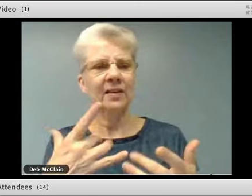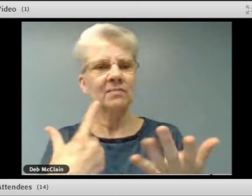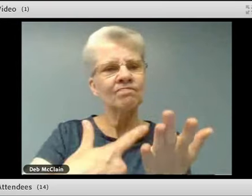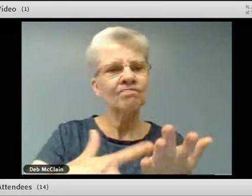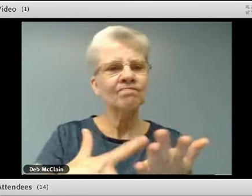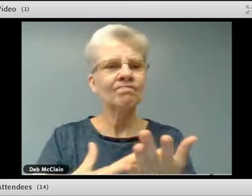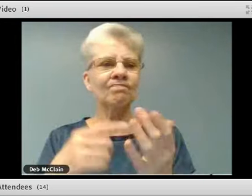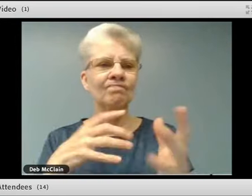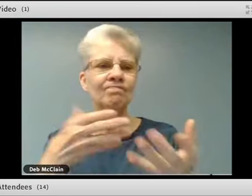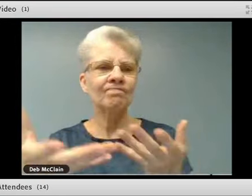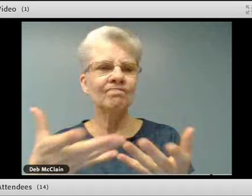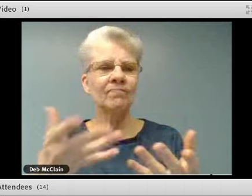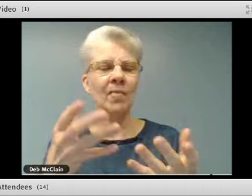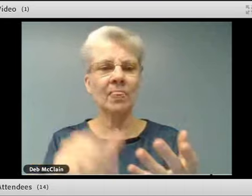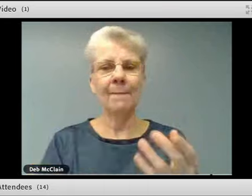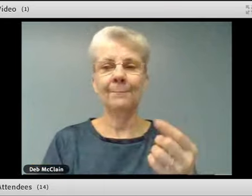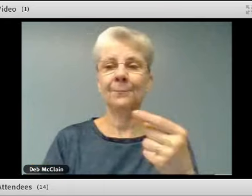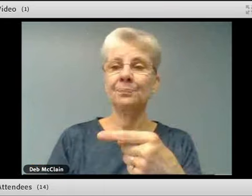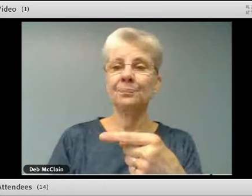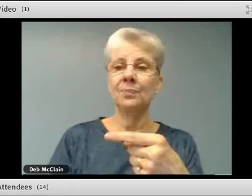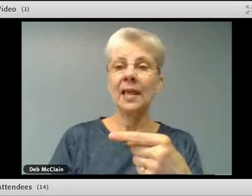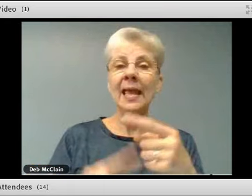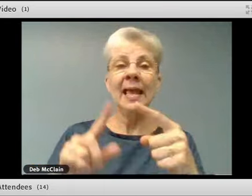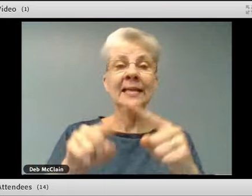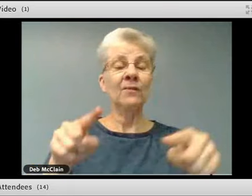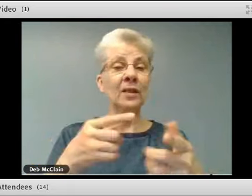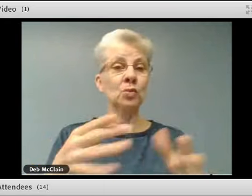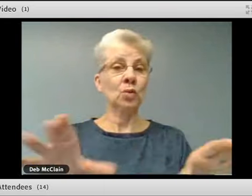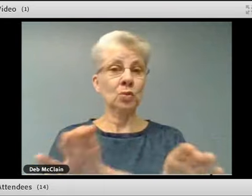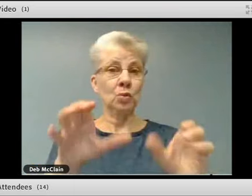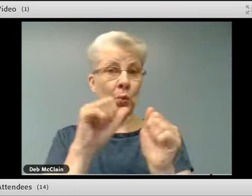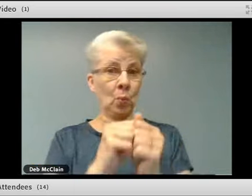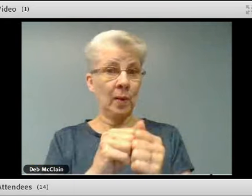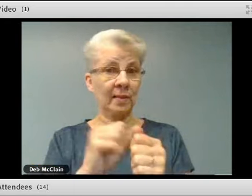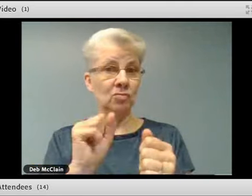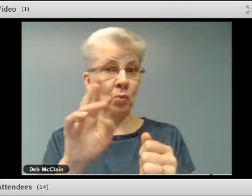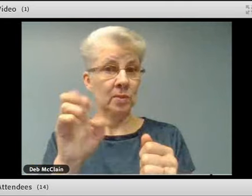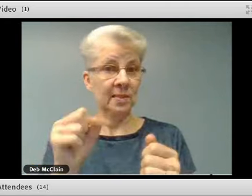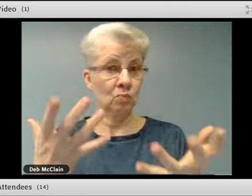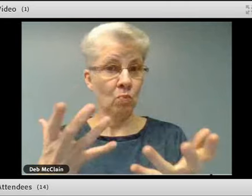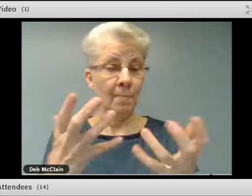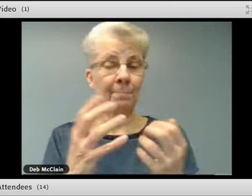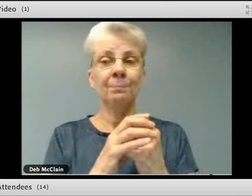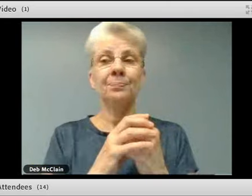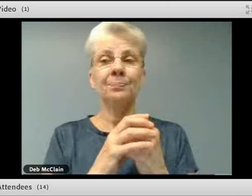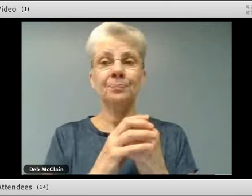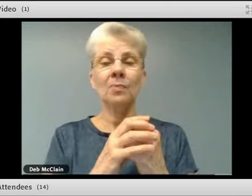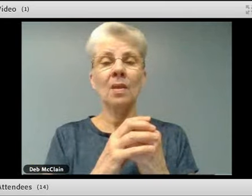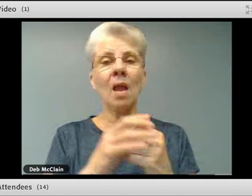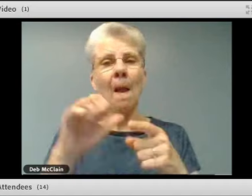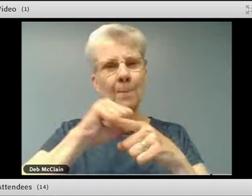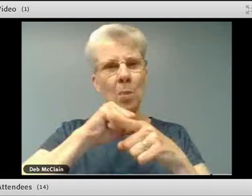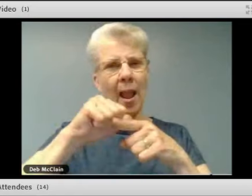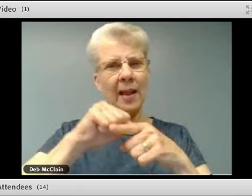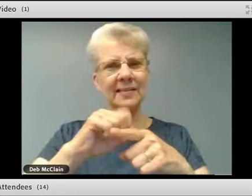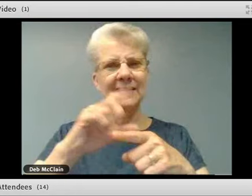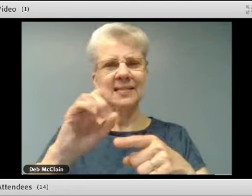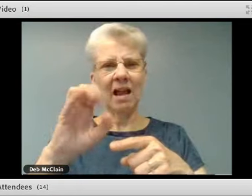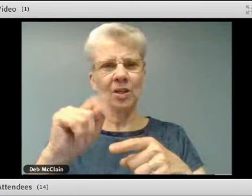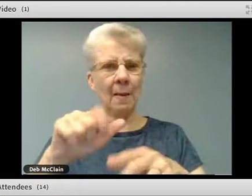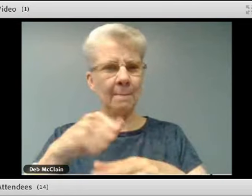So different things you can do with these source sets is practice document-based questions. So